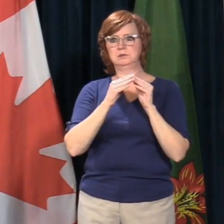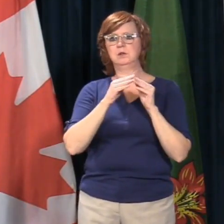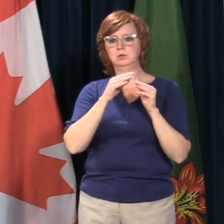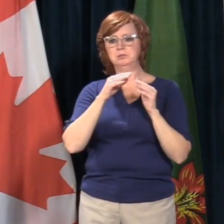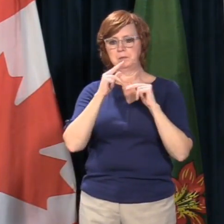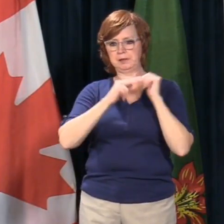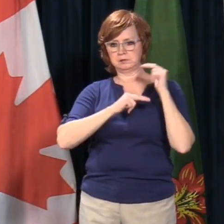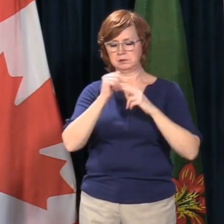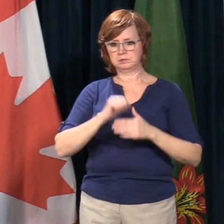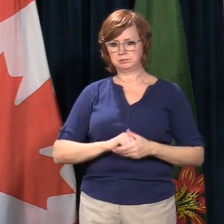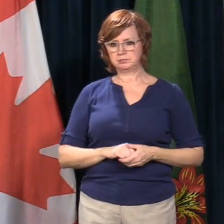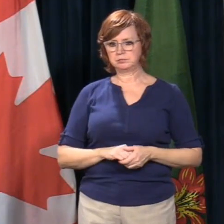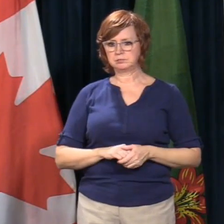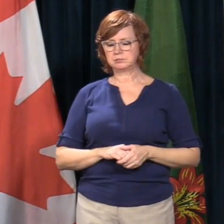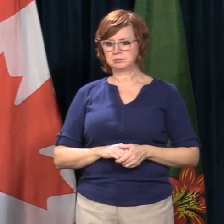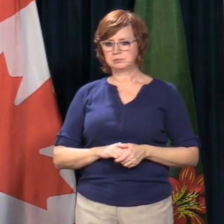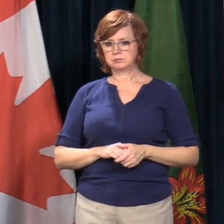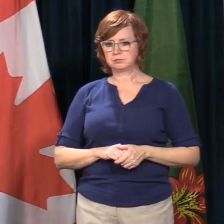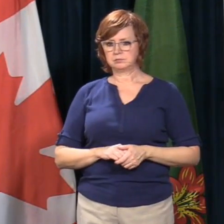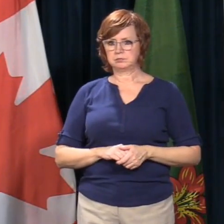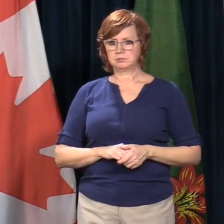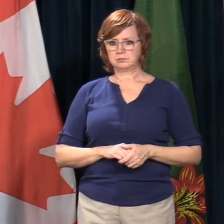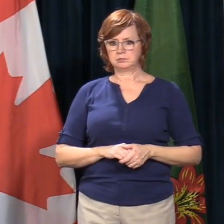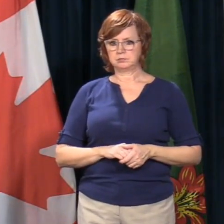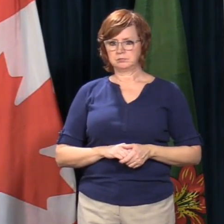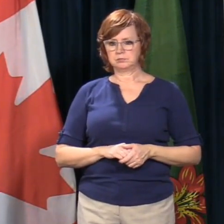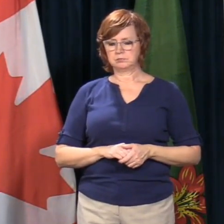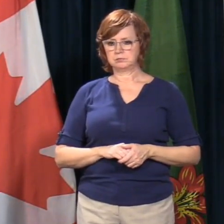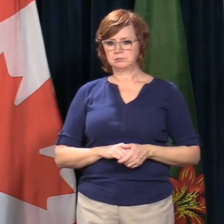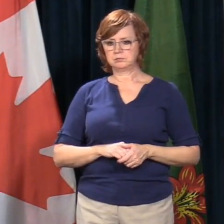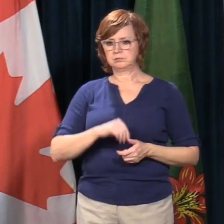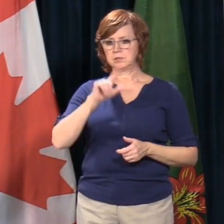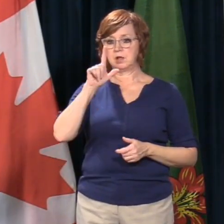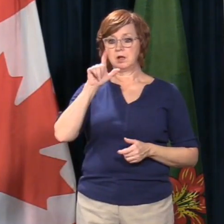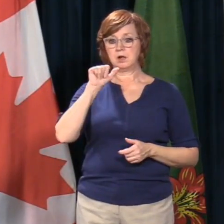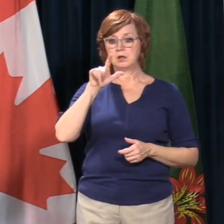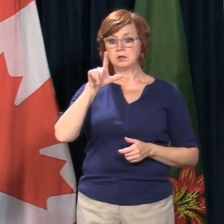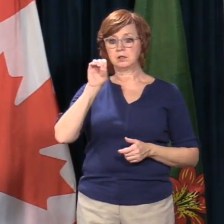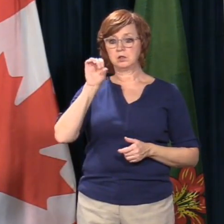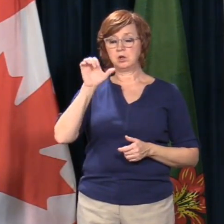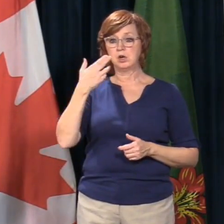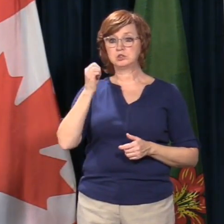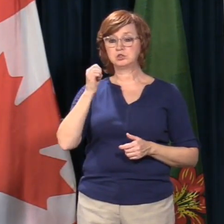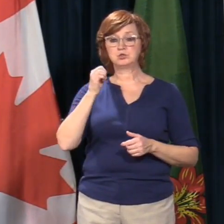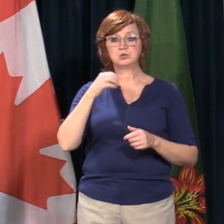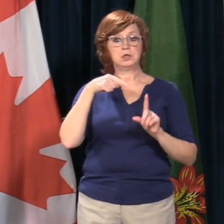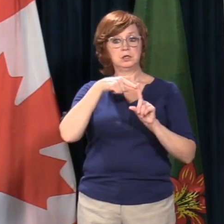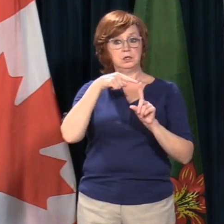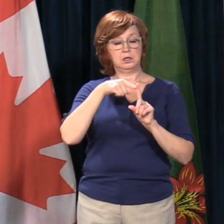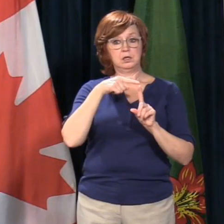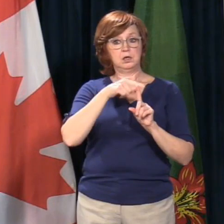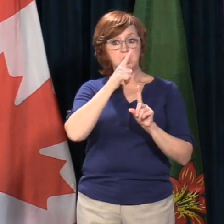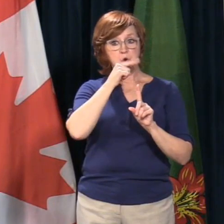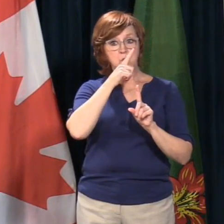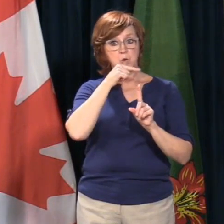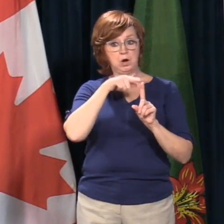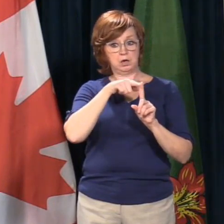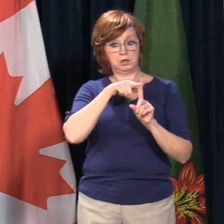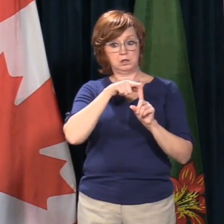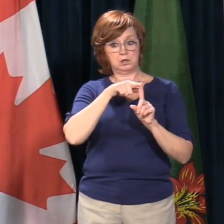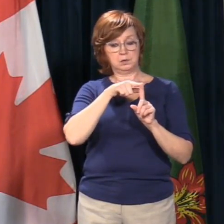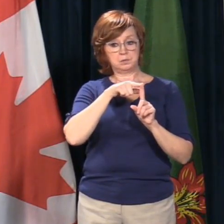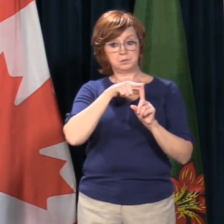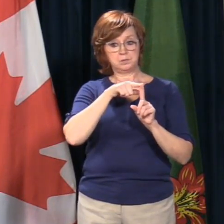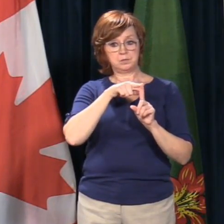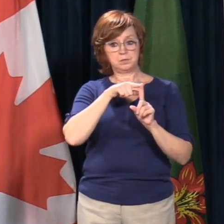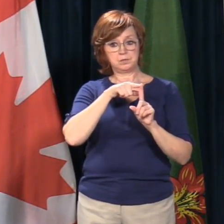Thank you. So in the situation for La Loche, the first case was linked to the Curl Lake